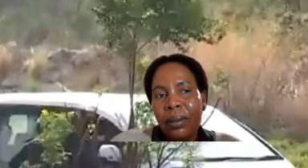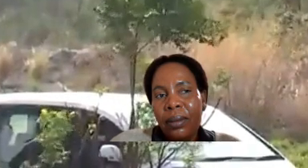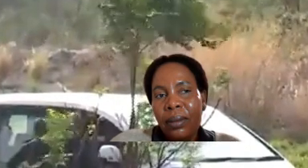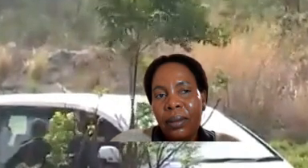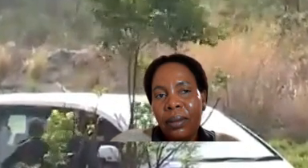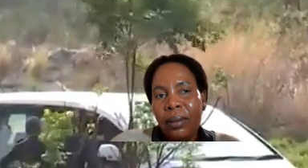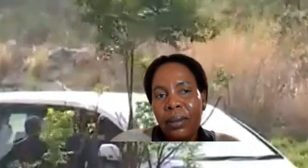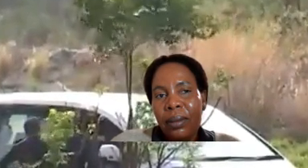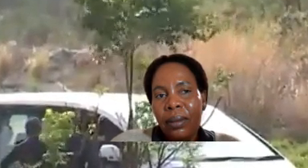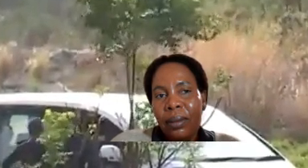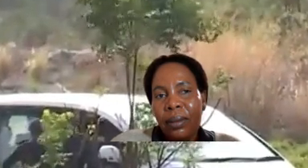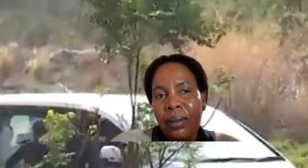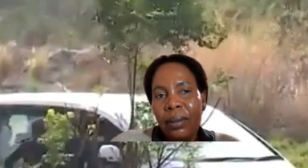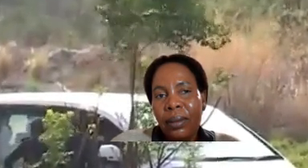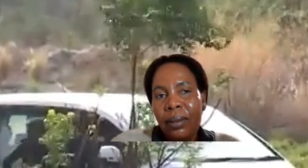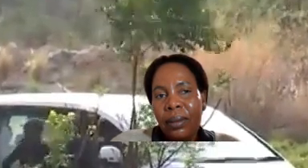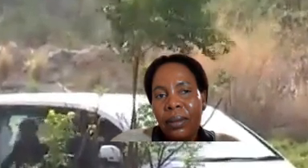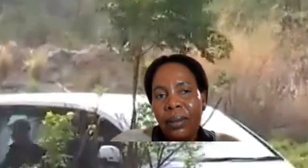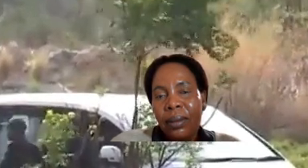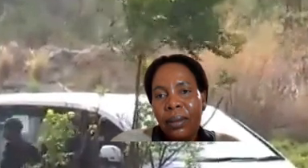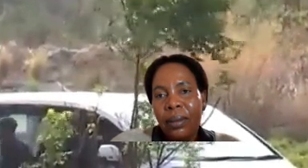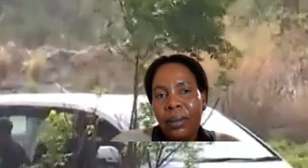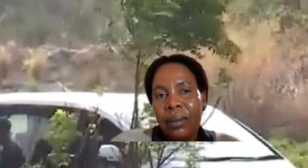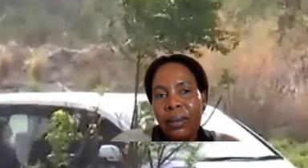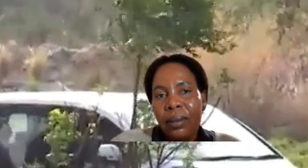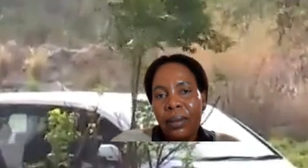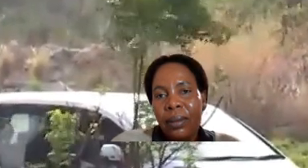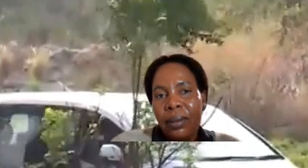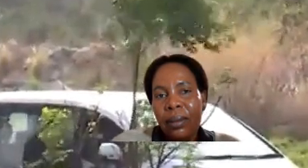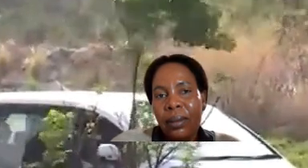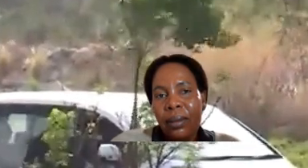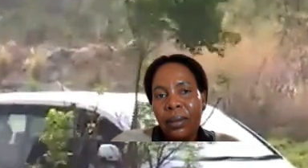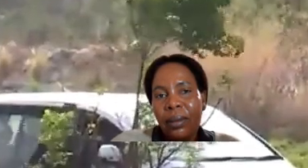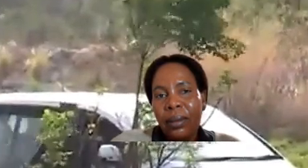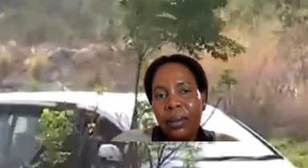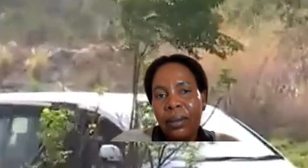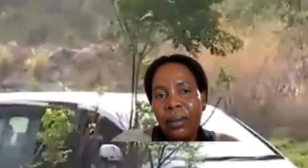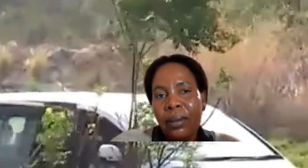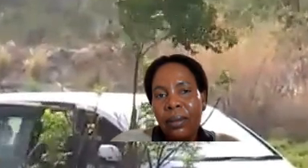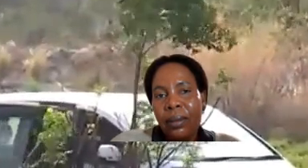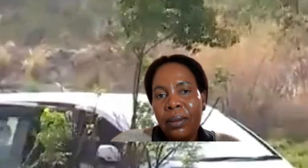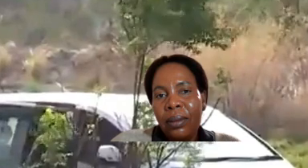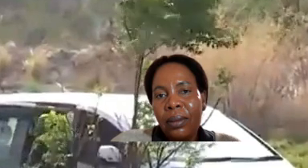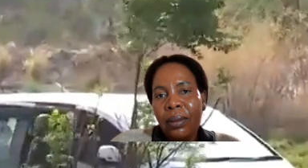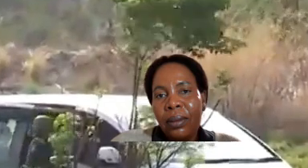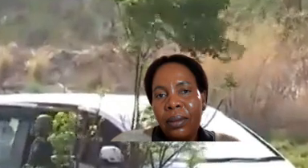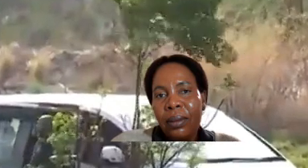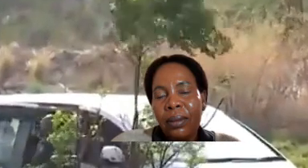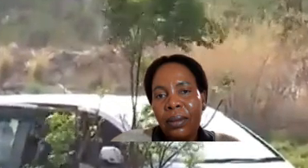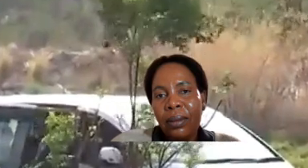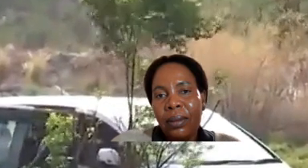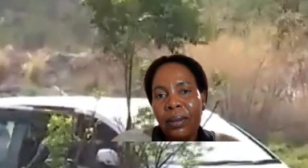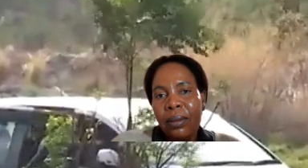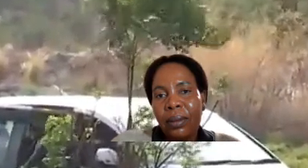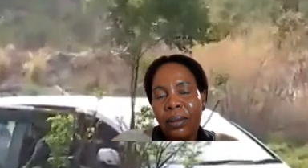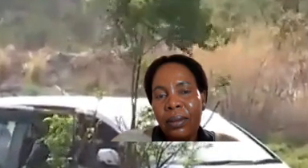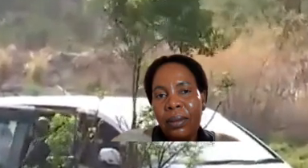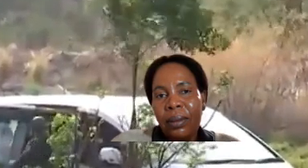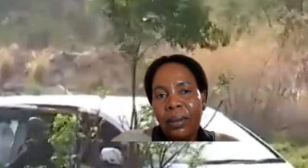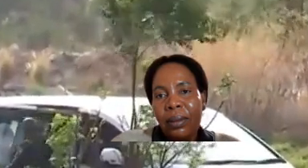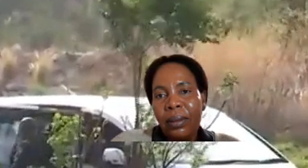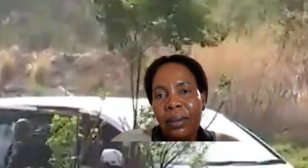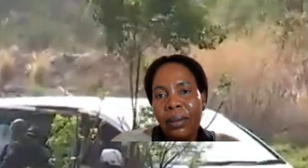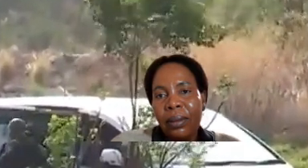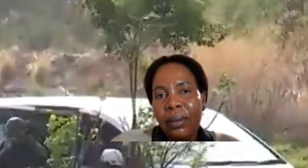point. And they have now been detained and been questioned by the South African Police Service. And we know and understand that they are definitely going